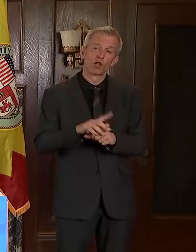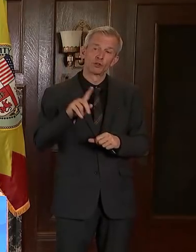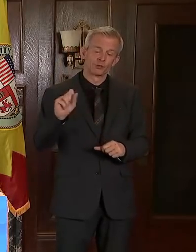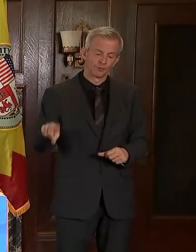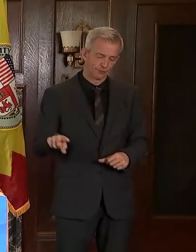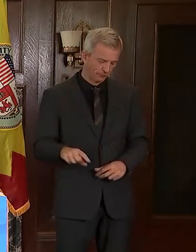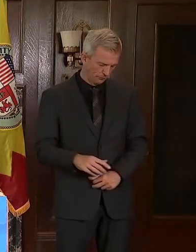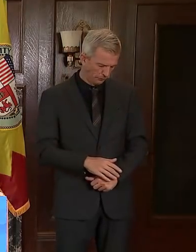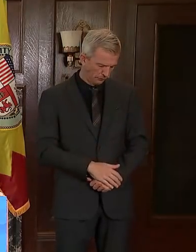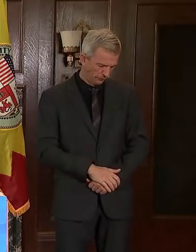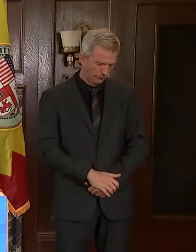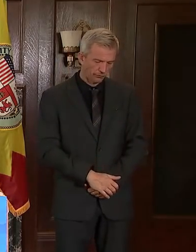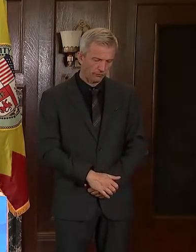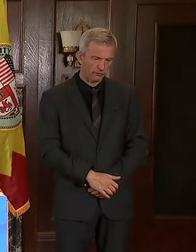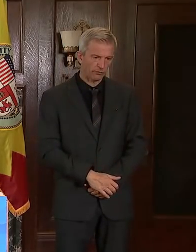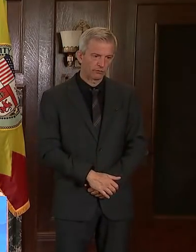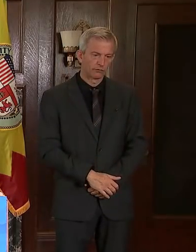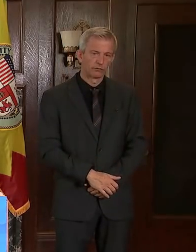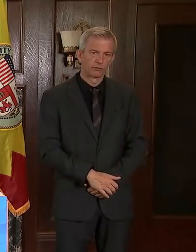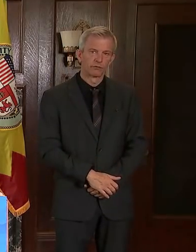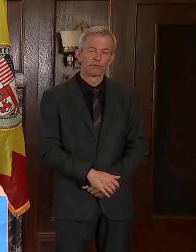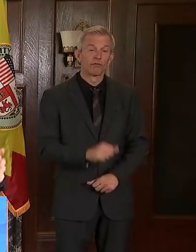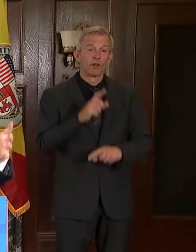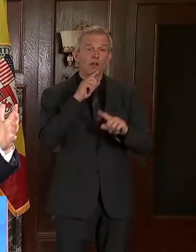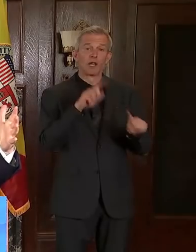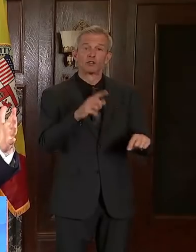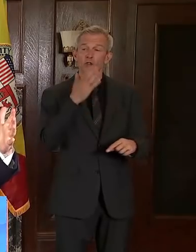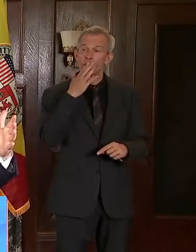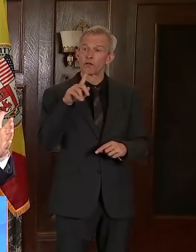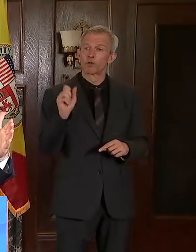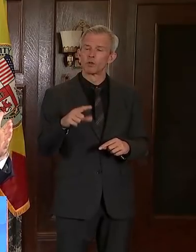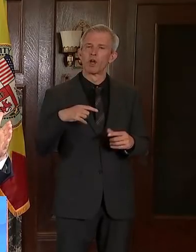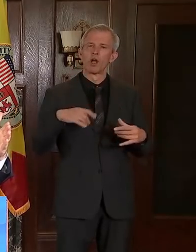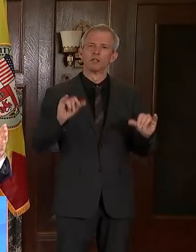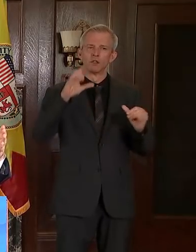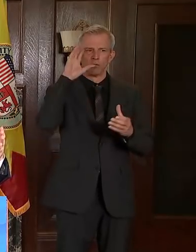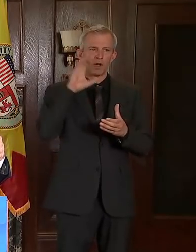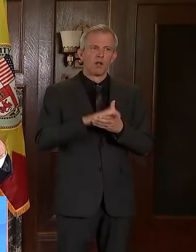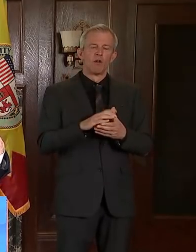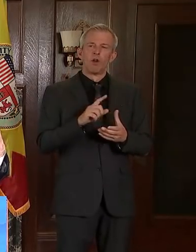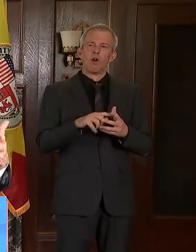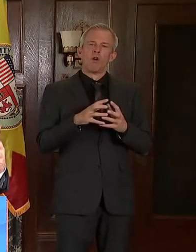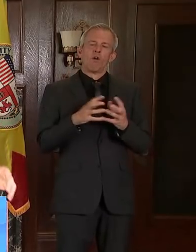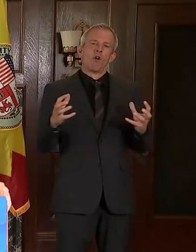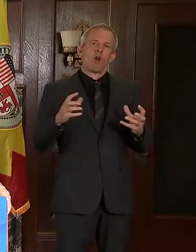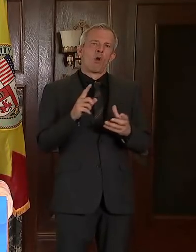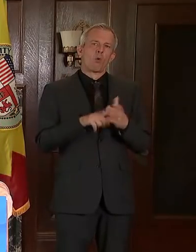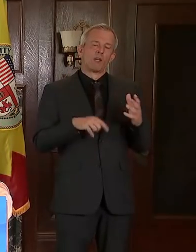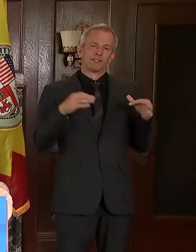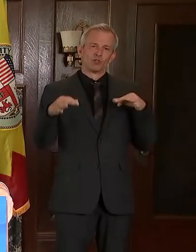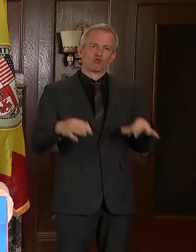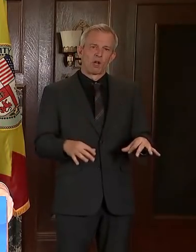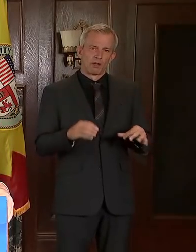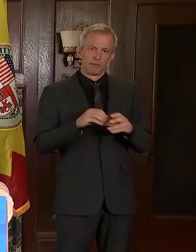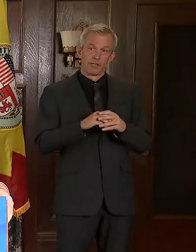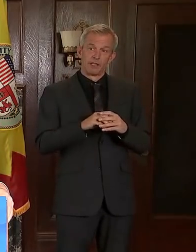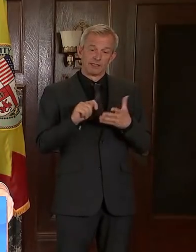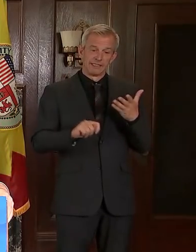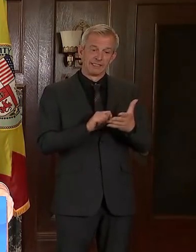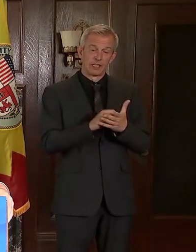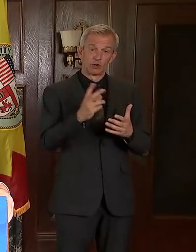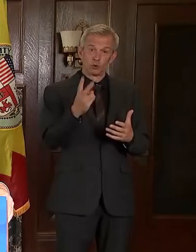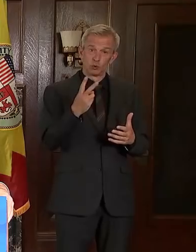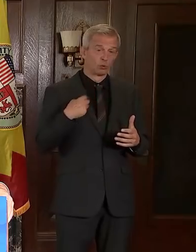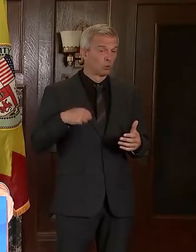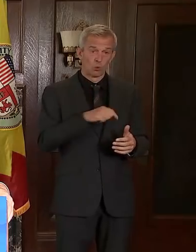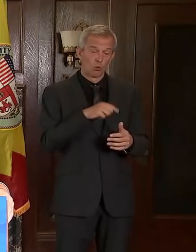thank you for the question, Stephanie. I mean, I still do believe that much of what's described in stage 2, we are not ready for.